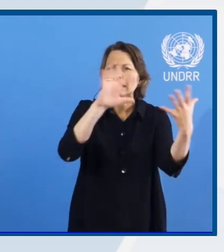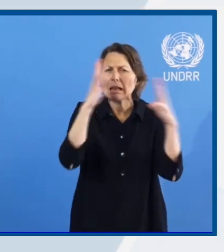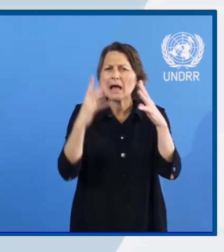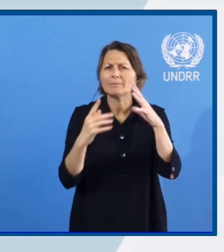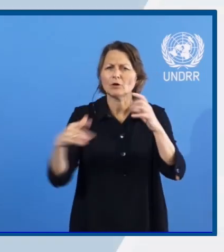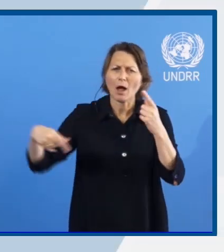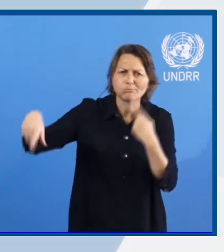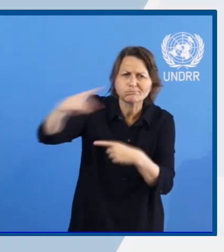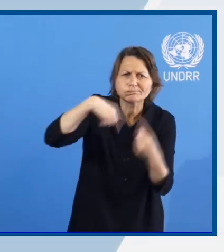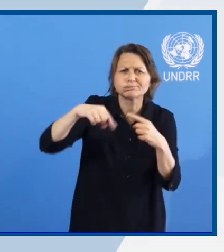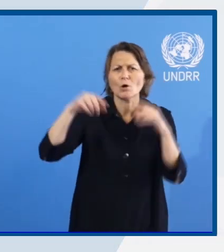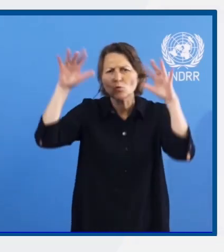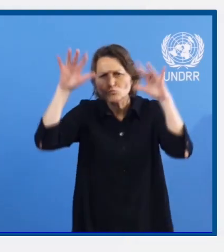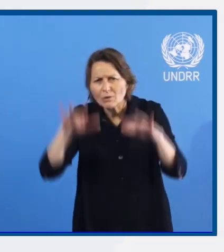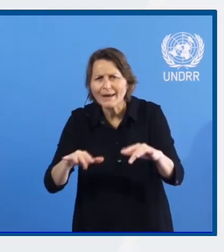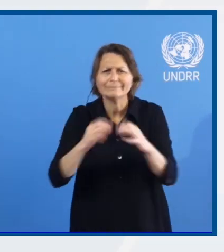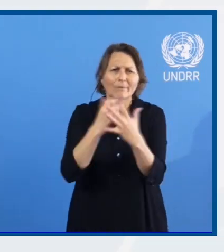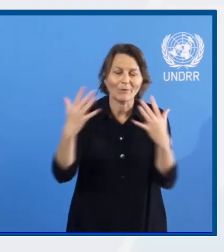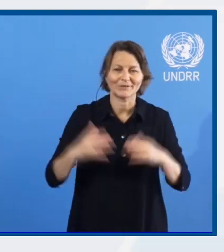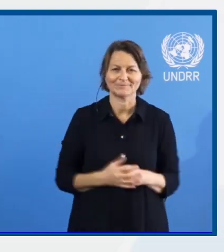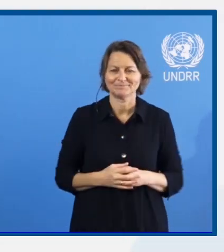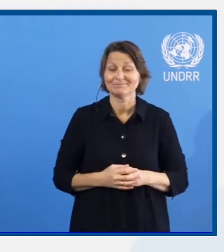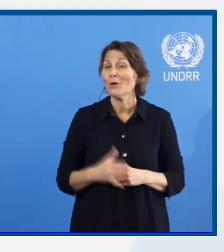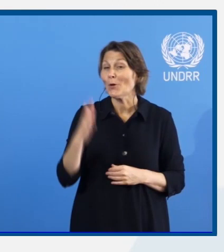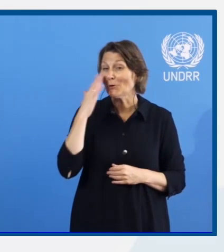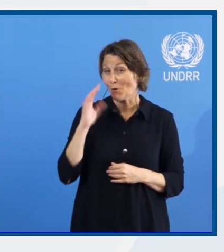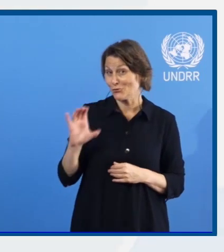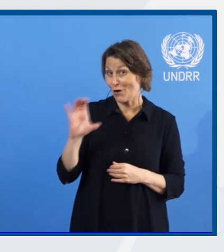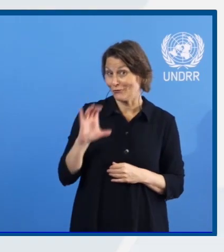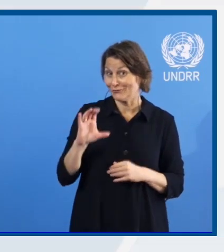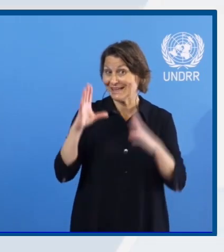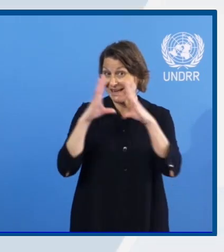hosting the next COP, the COP27, and